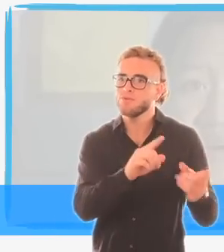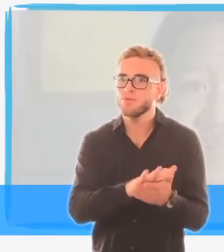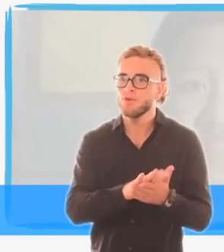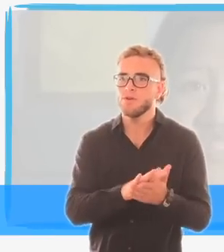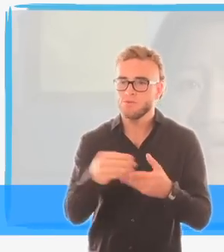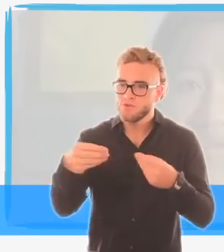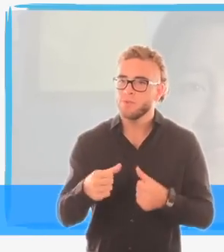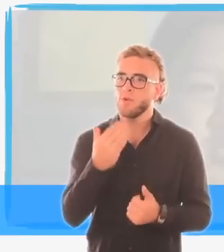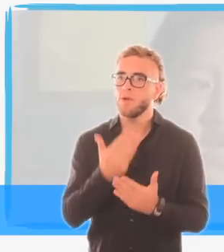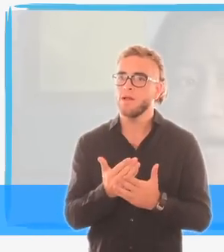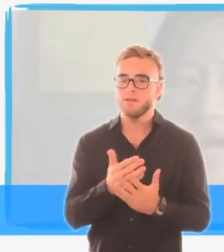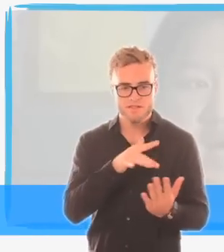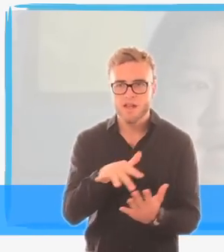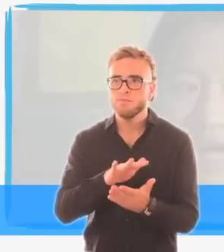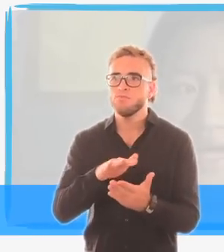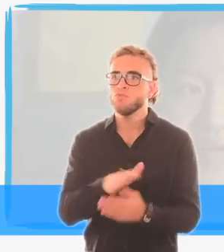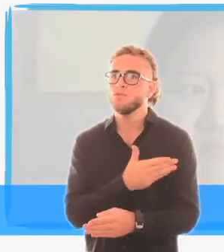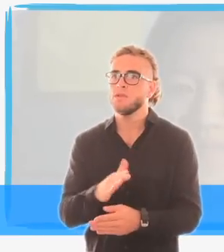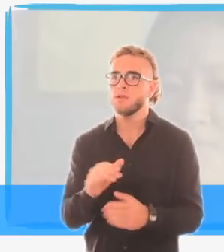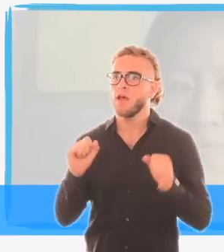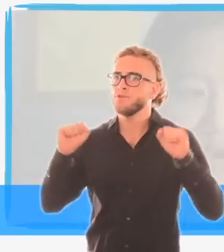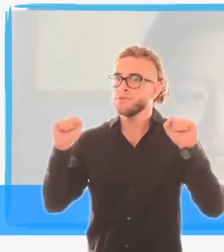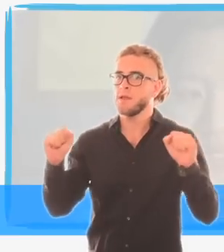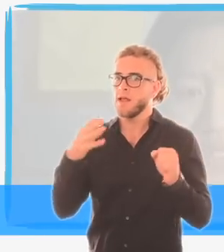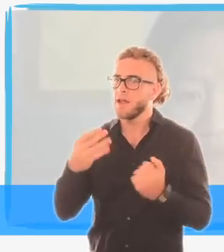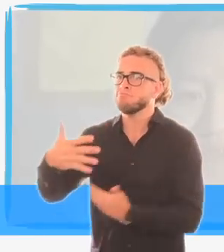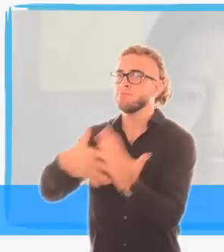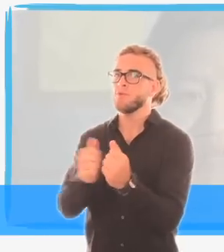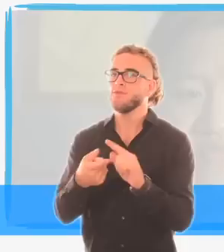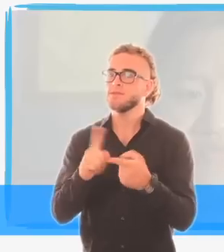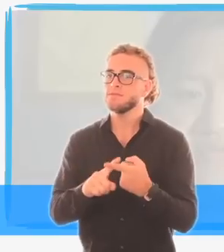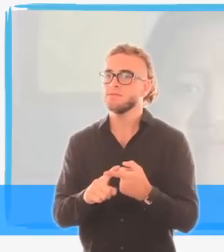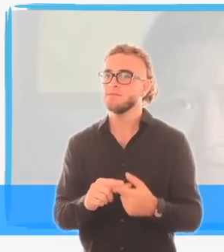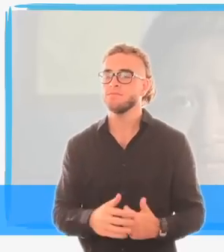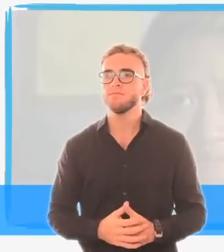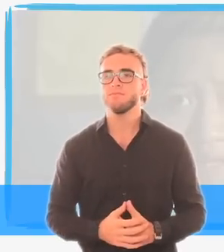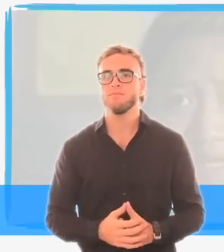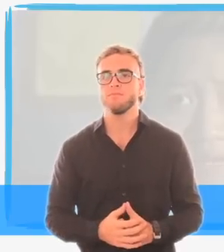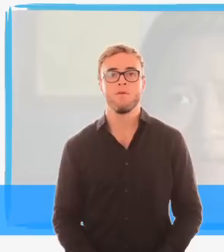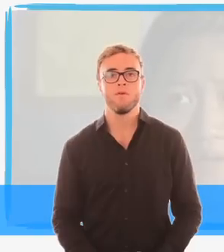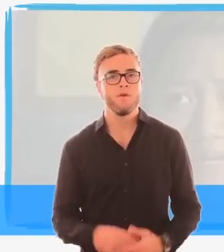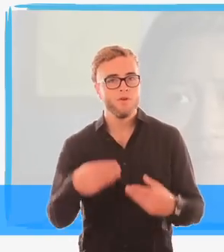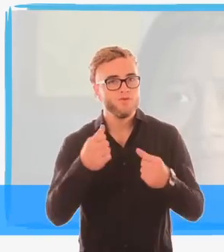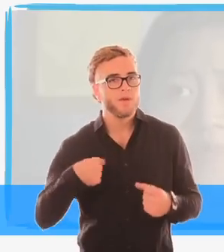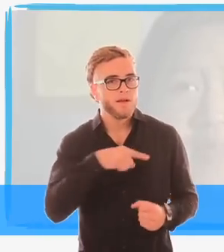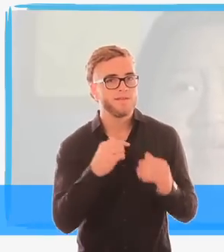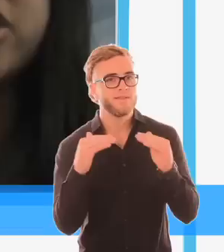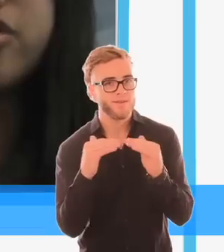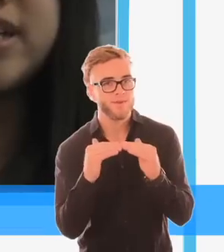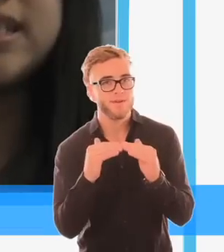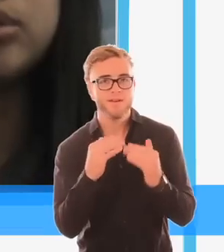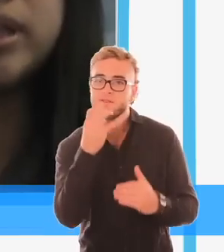A girl from Armenia. I have the right to go to school, to be treated well, to study music, to go out with friends, to do physical